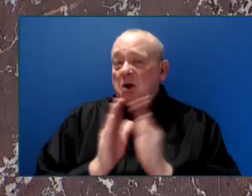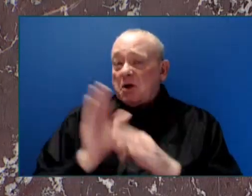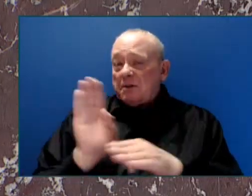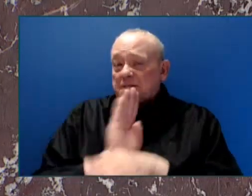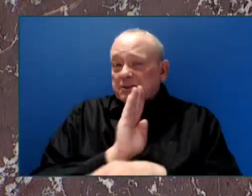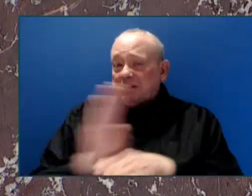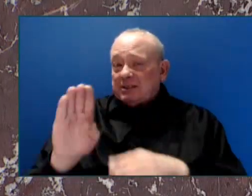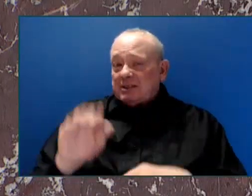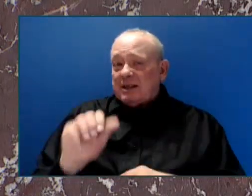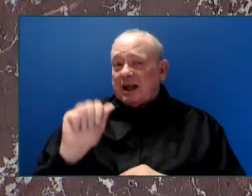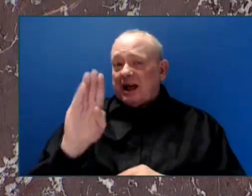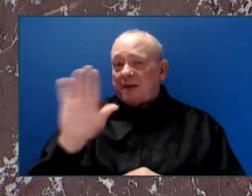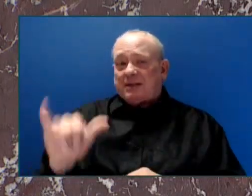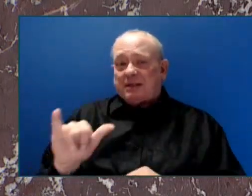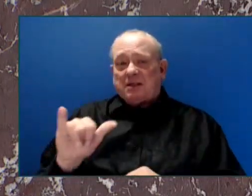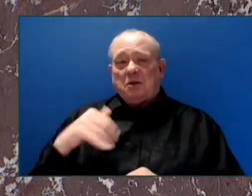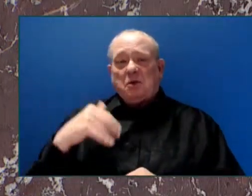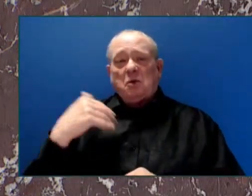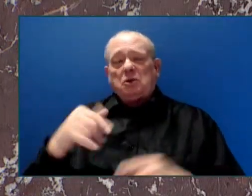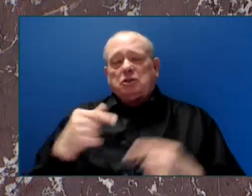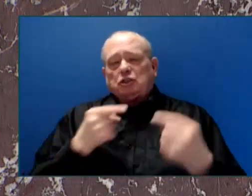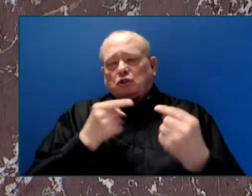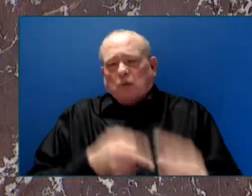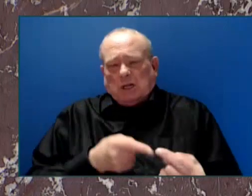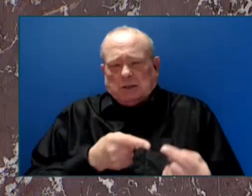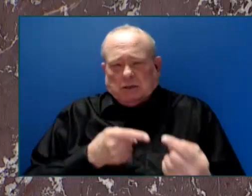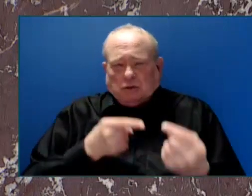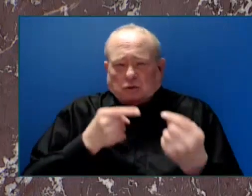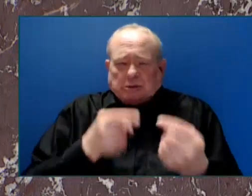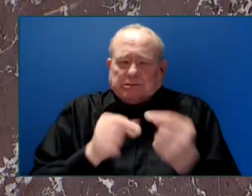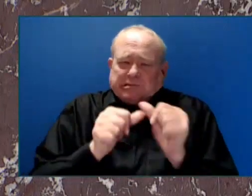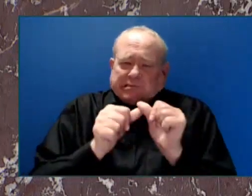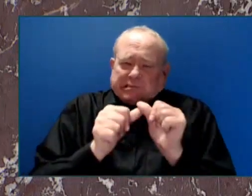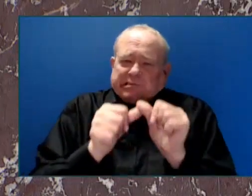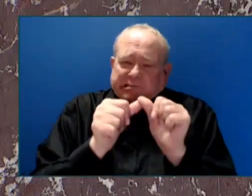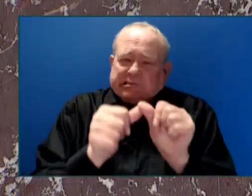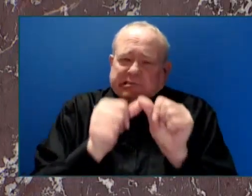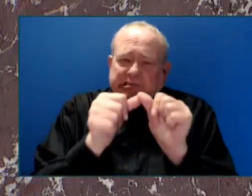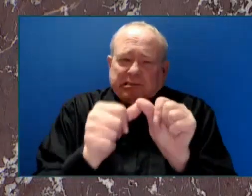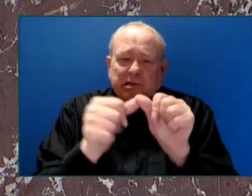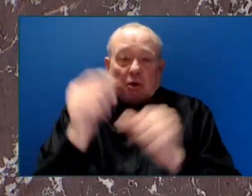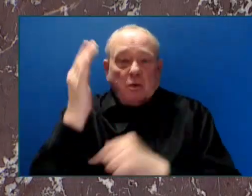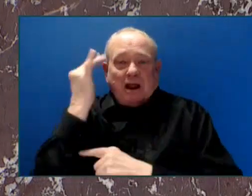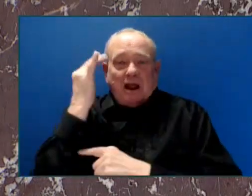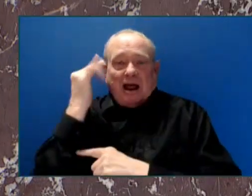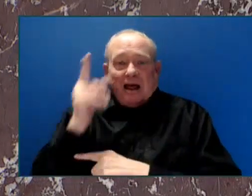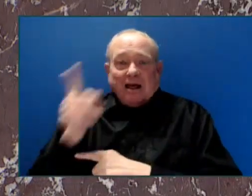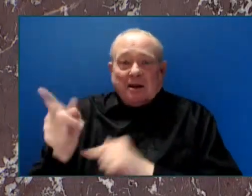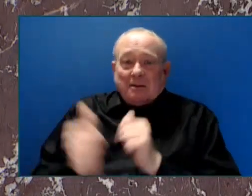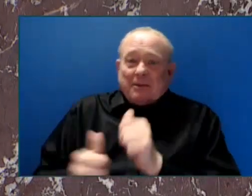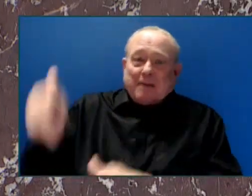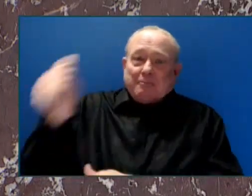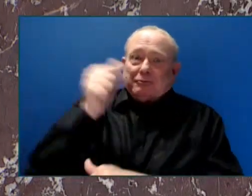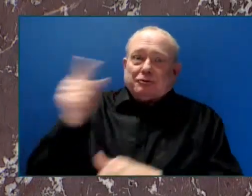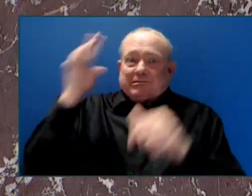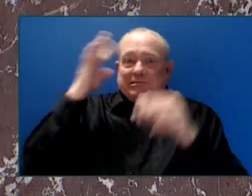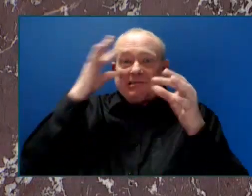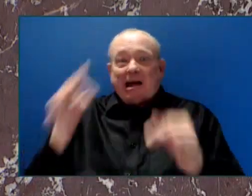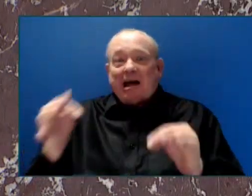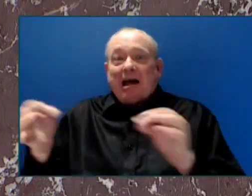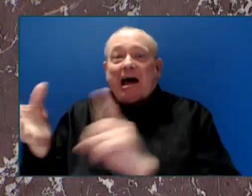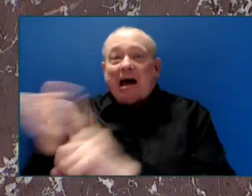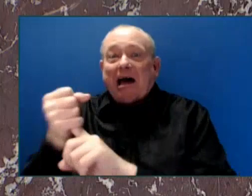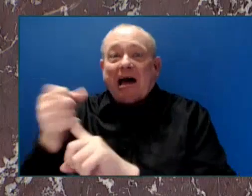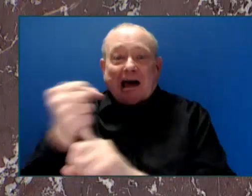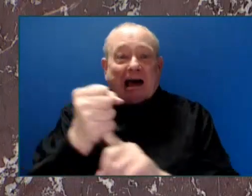chaos caused by this Premier's decision to warehouse people without supports and his catch and release system. These